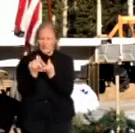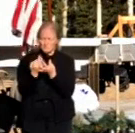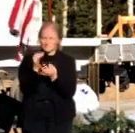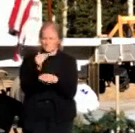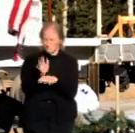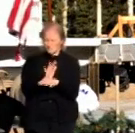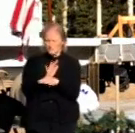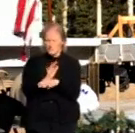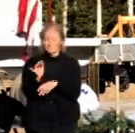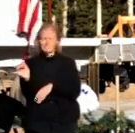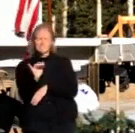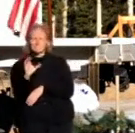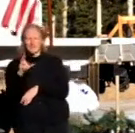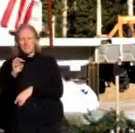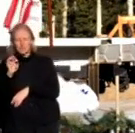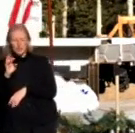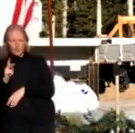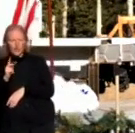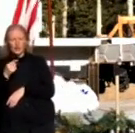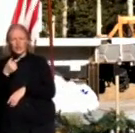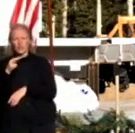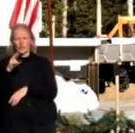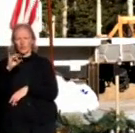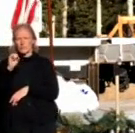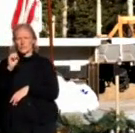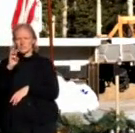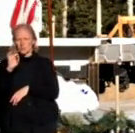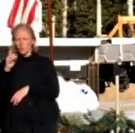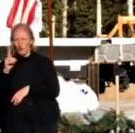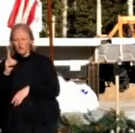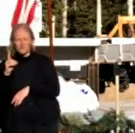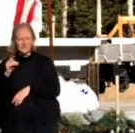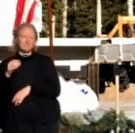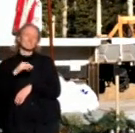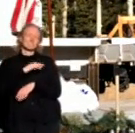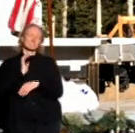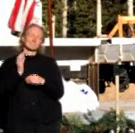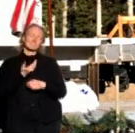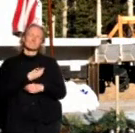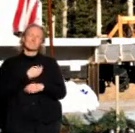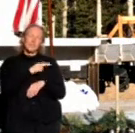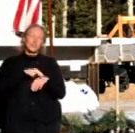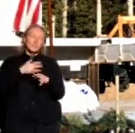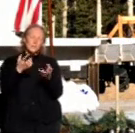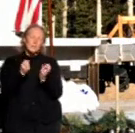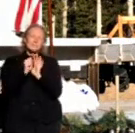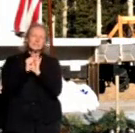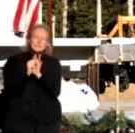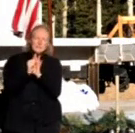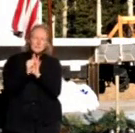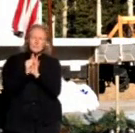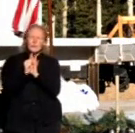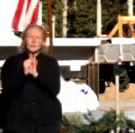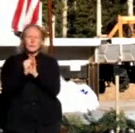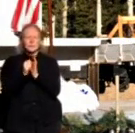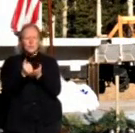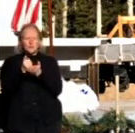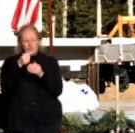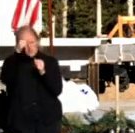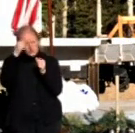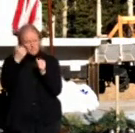Much like Clark and the Griswolds, at the holidays, our nation seeks for the symbol to embody the